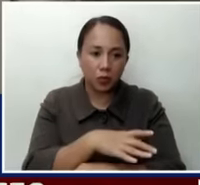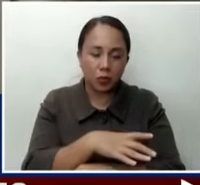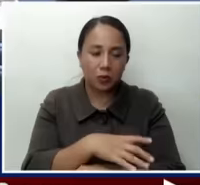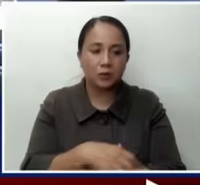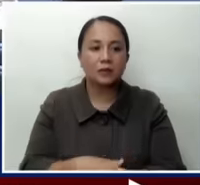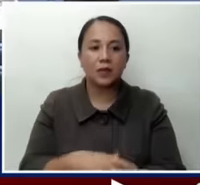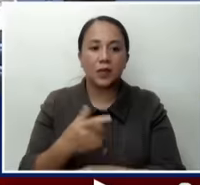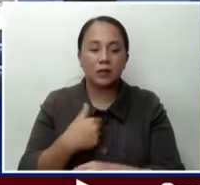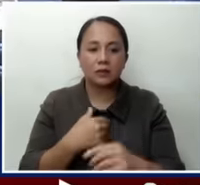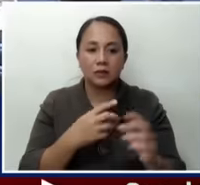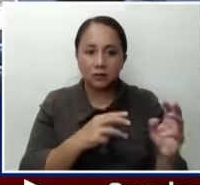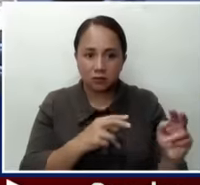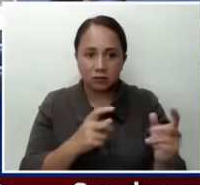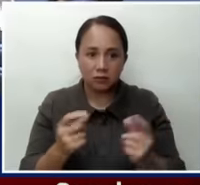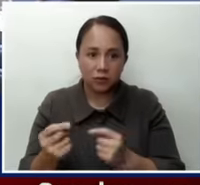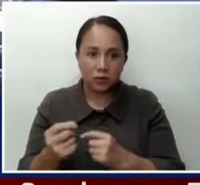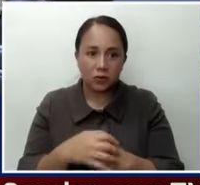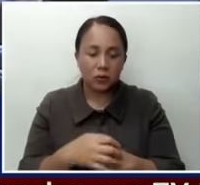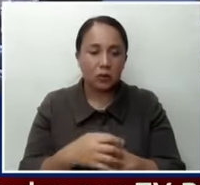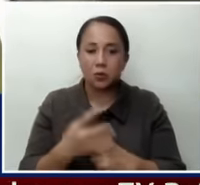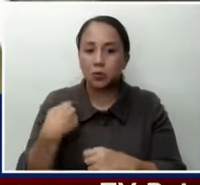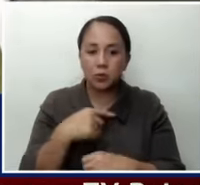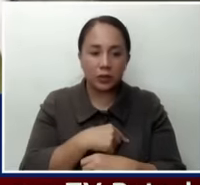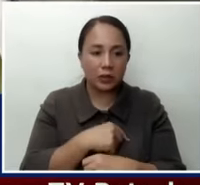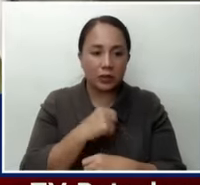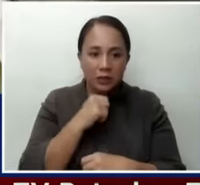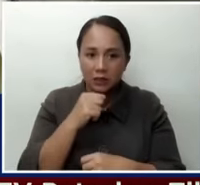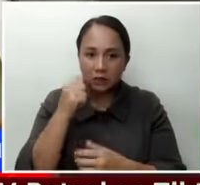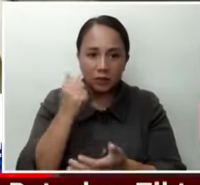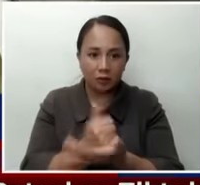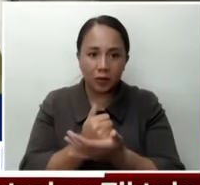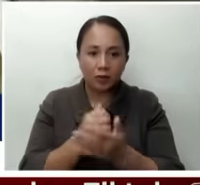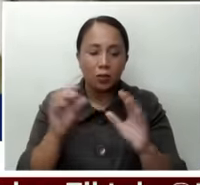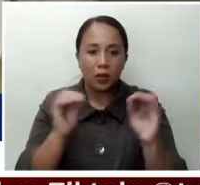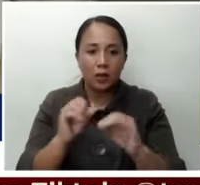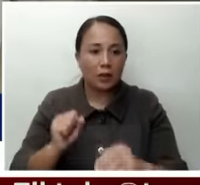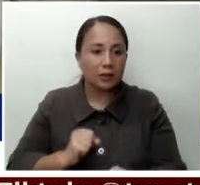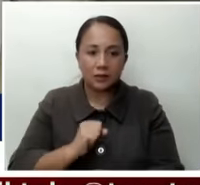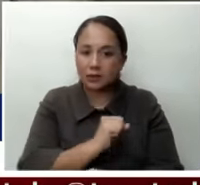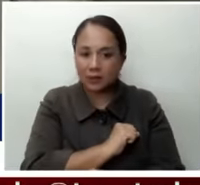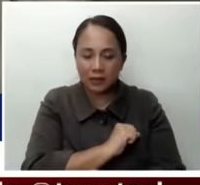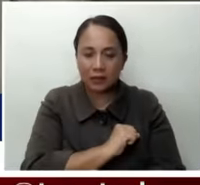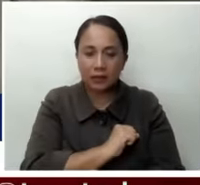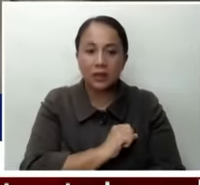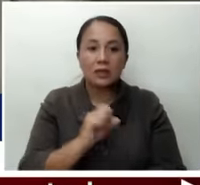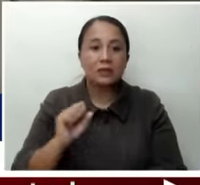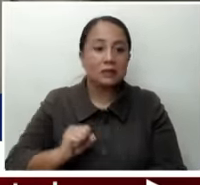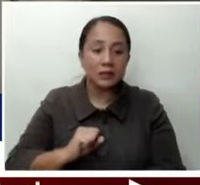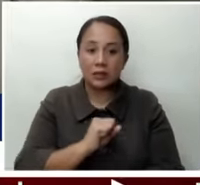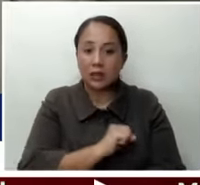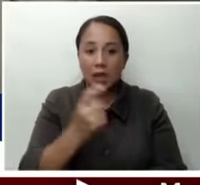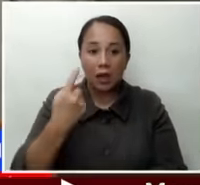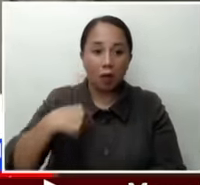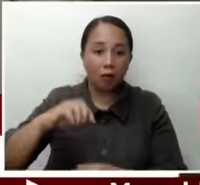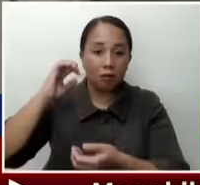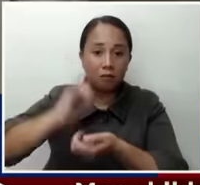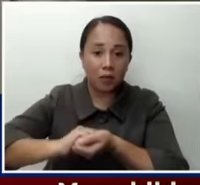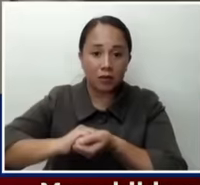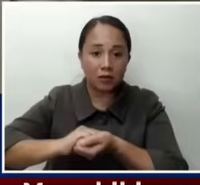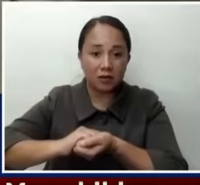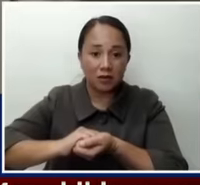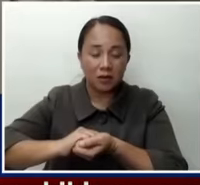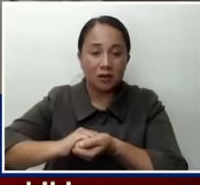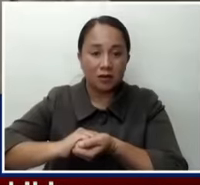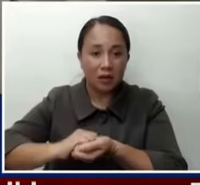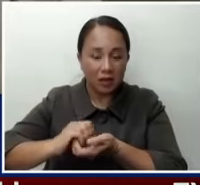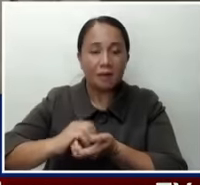yung gumalaw. We are not going to approve this without the Senate. The Senate is our partner, is part of